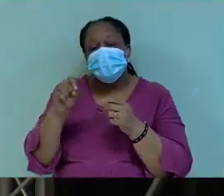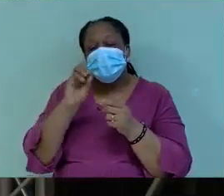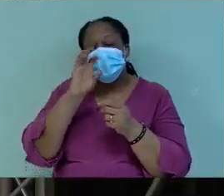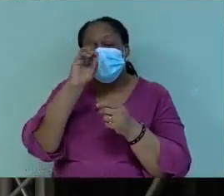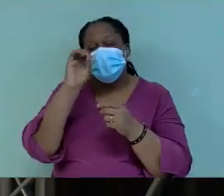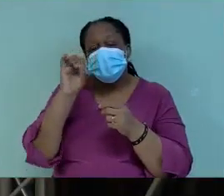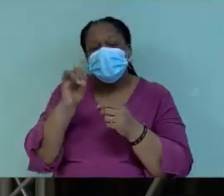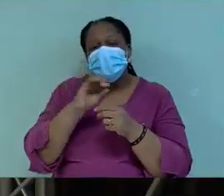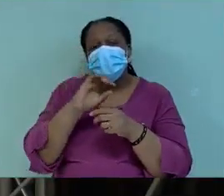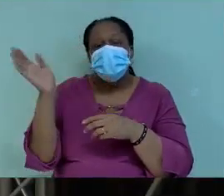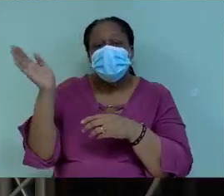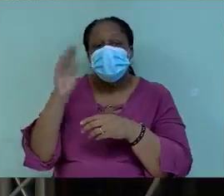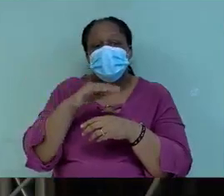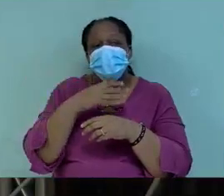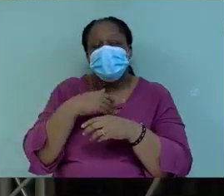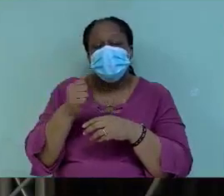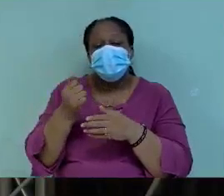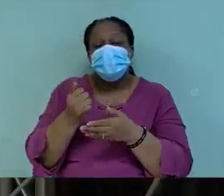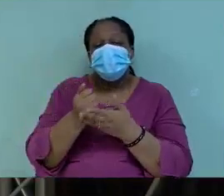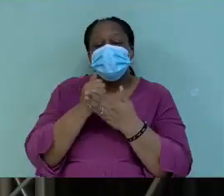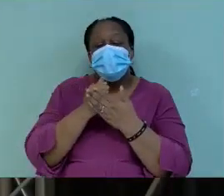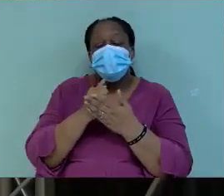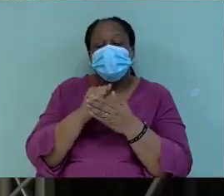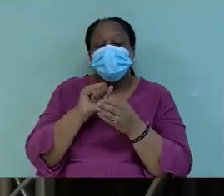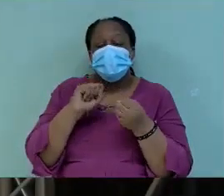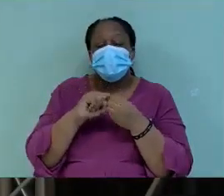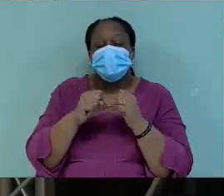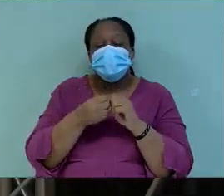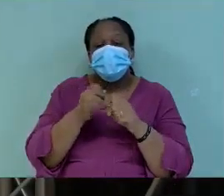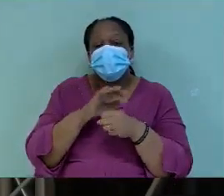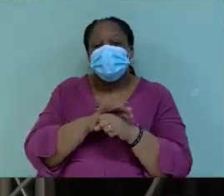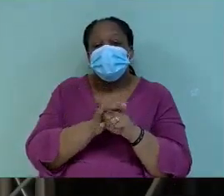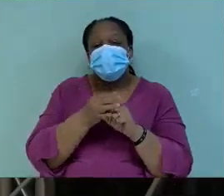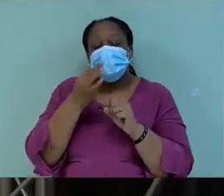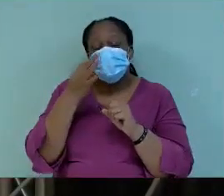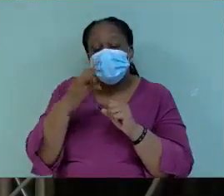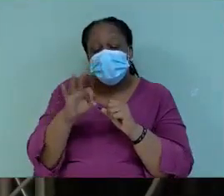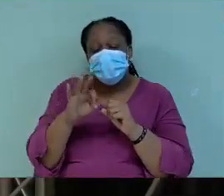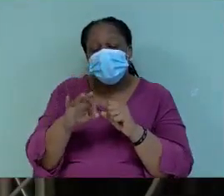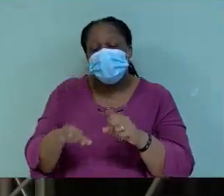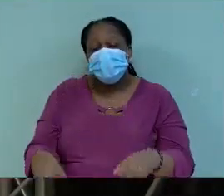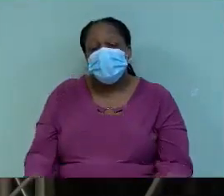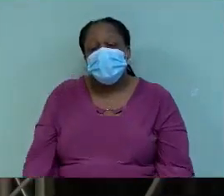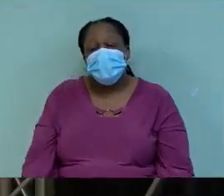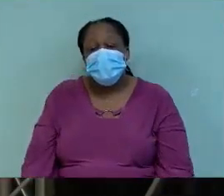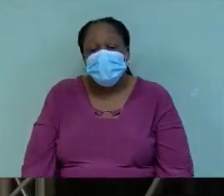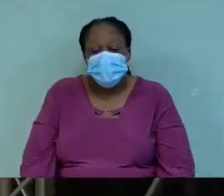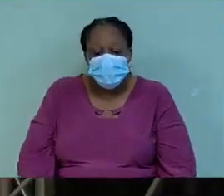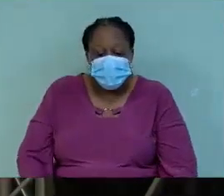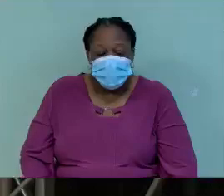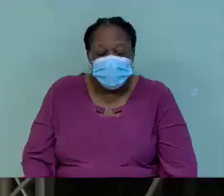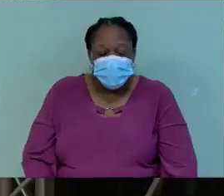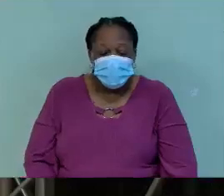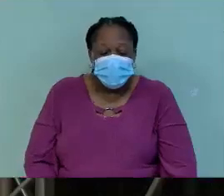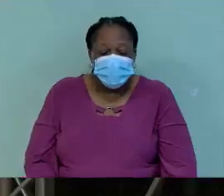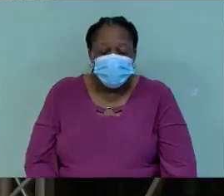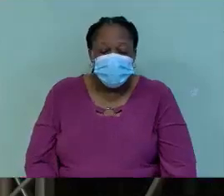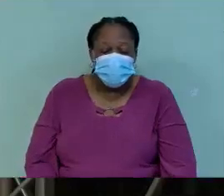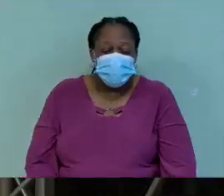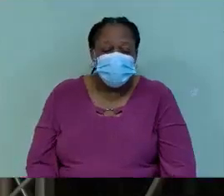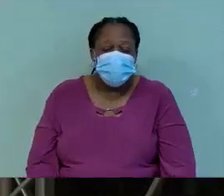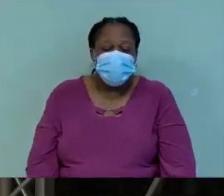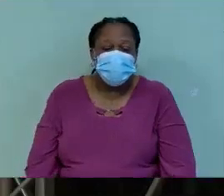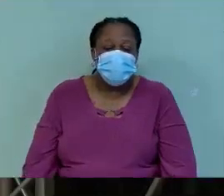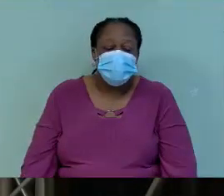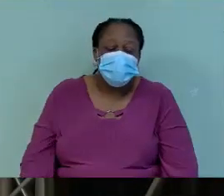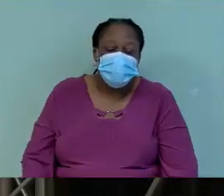to partner with us in this fight against the COVID-19 pandemic. We want to say